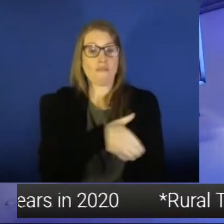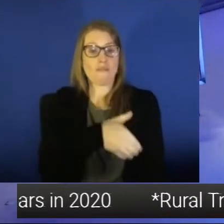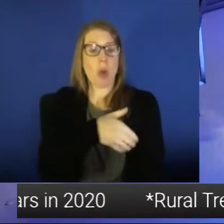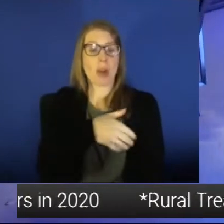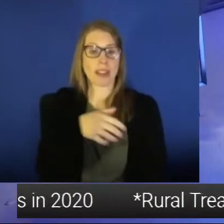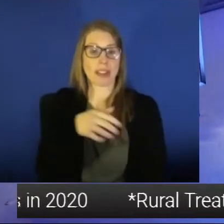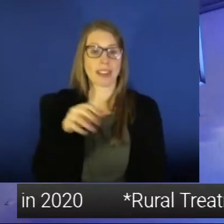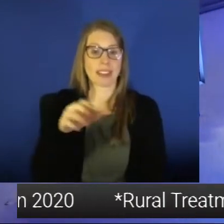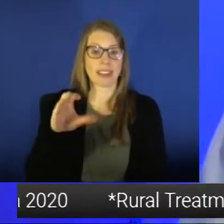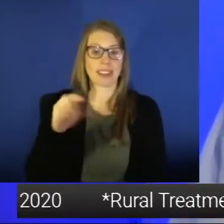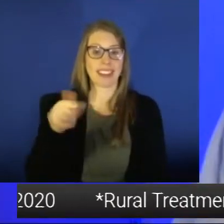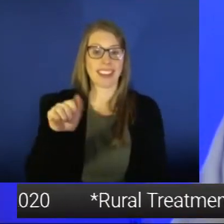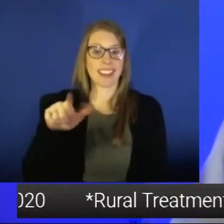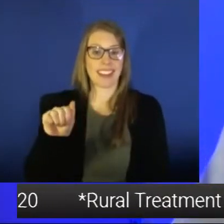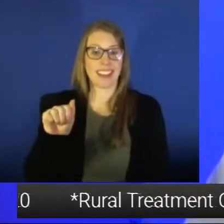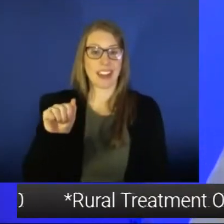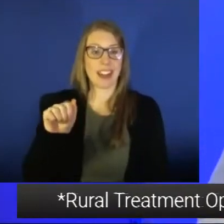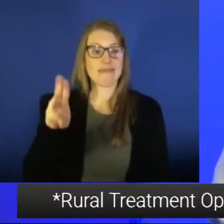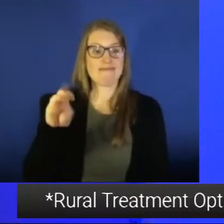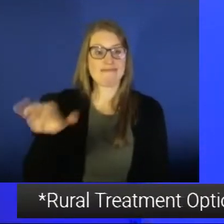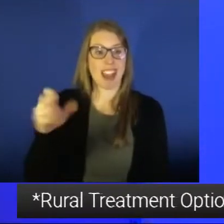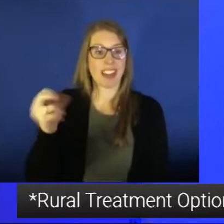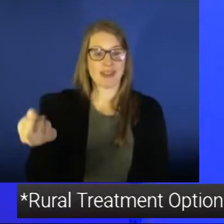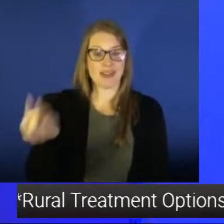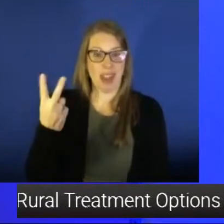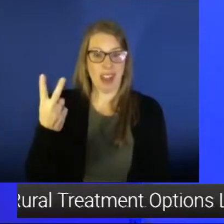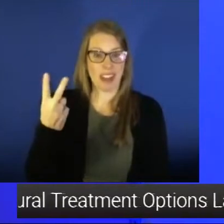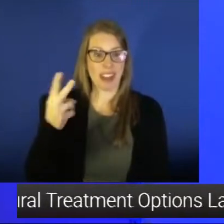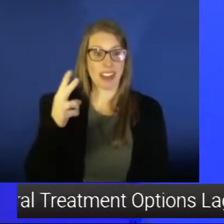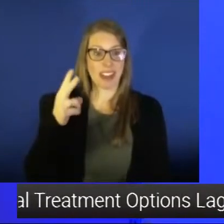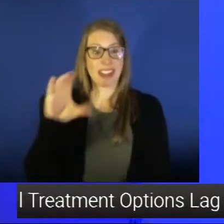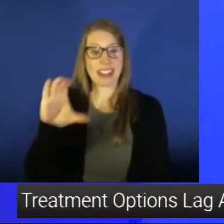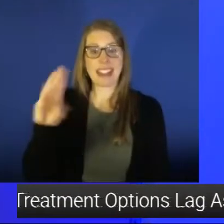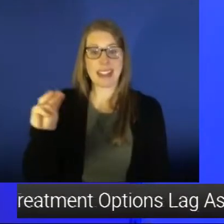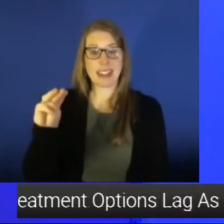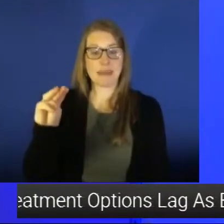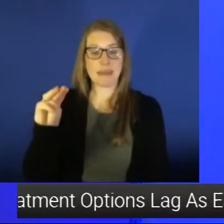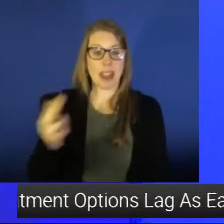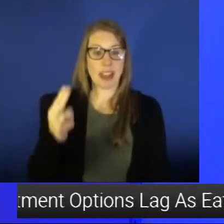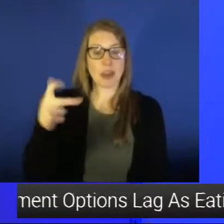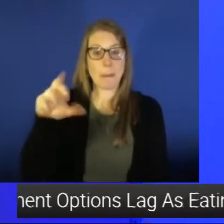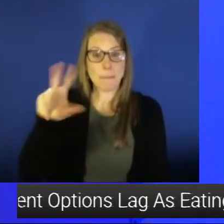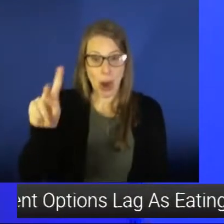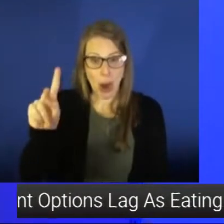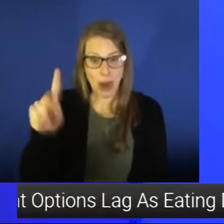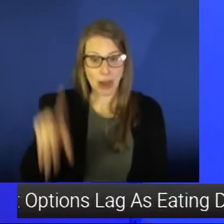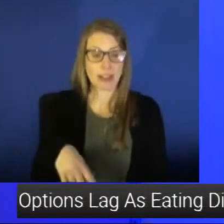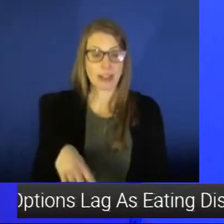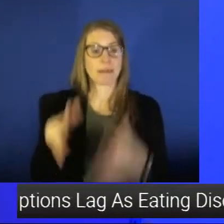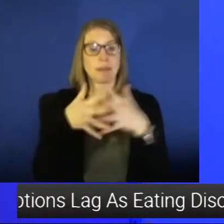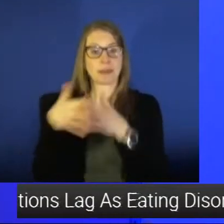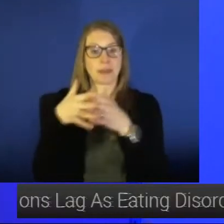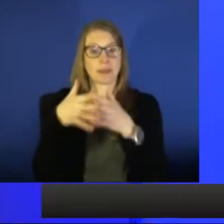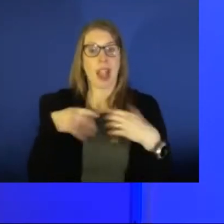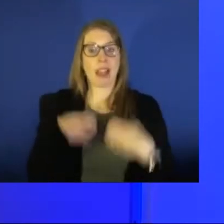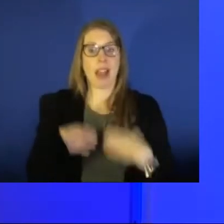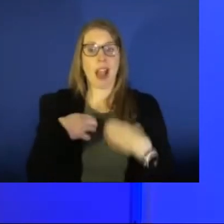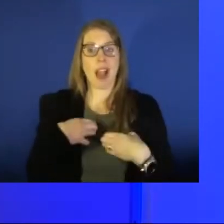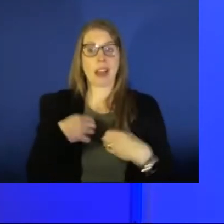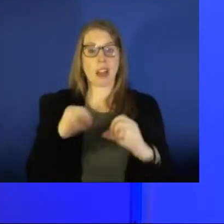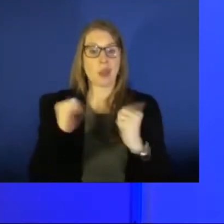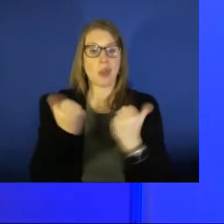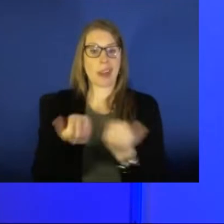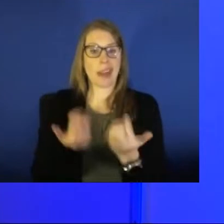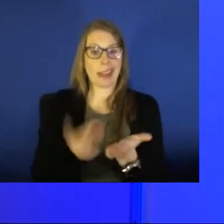it. May 12th Okay. at Children's Mercy Park. The American Lung Association, again, that's one